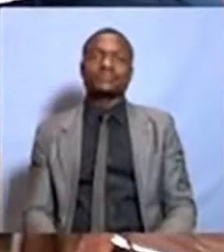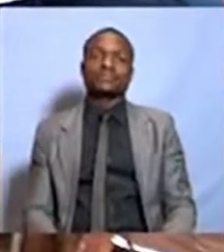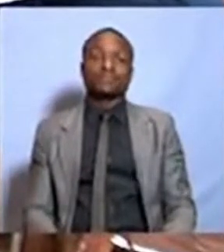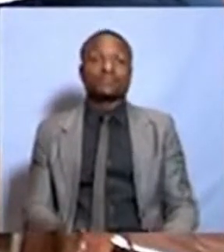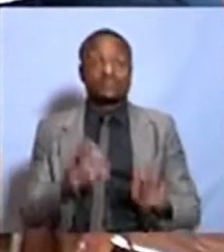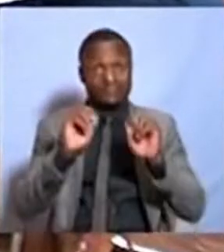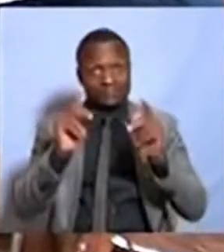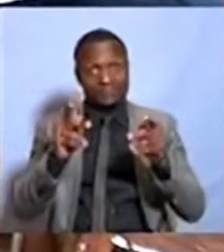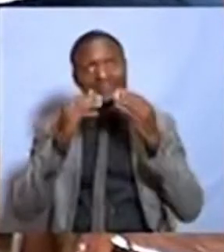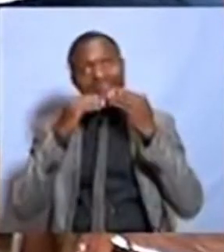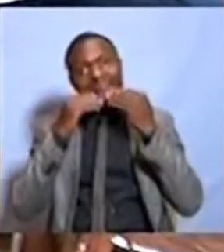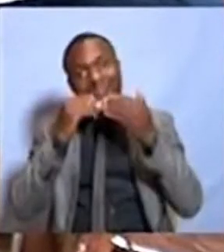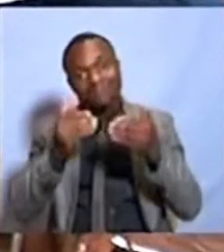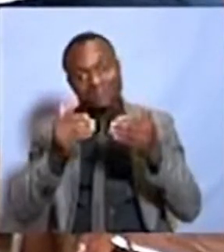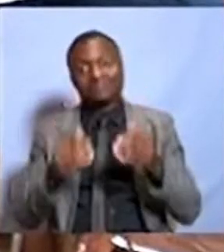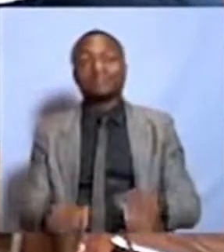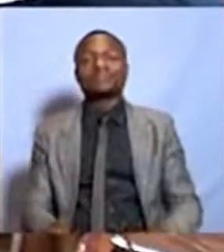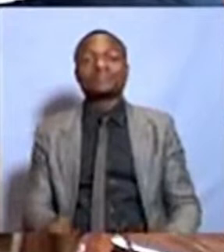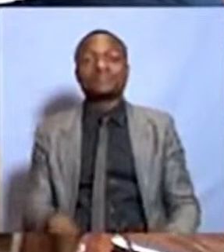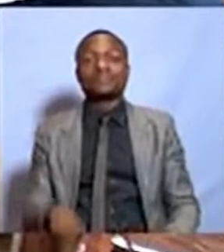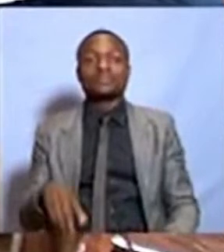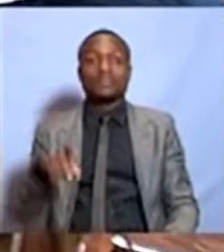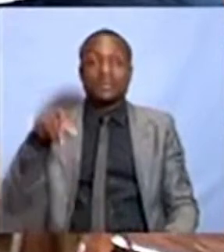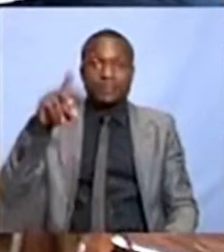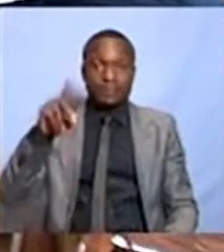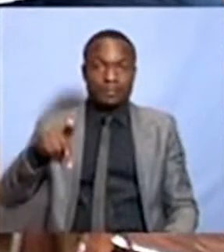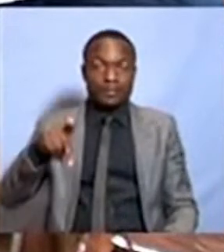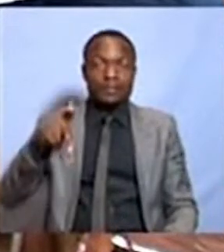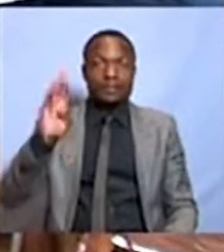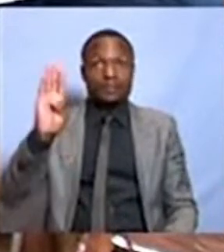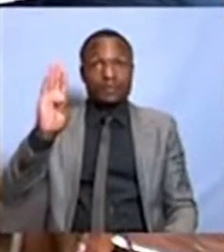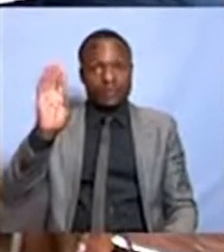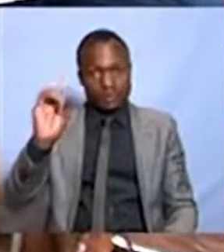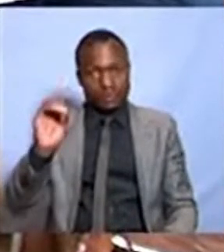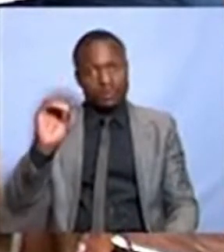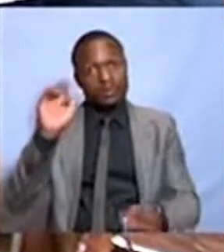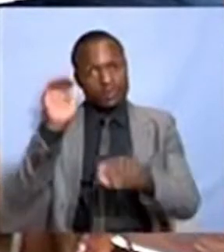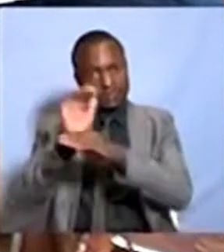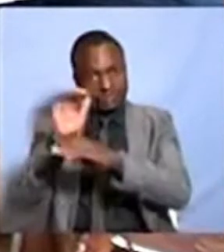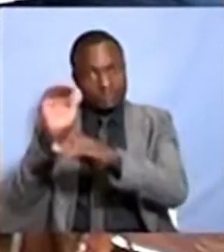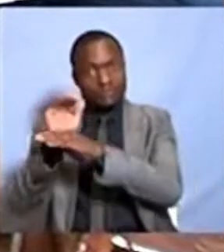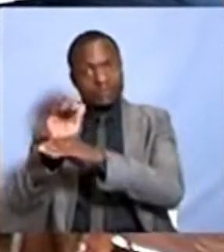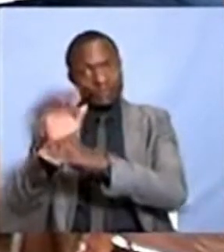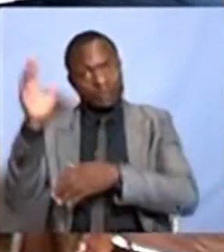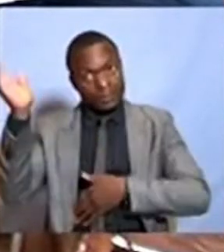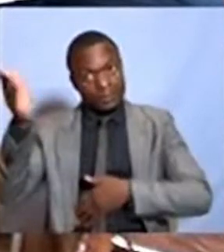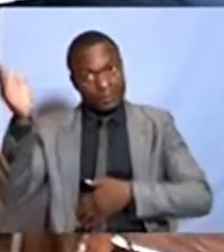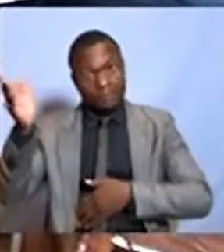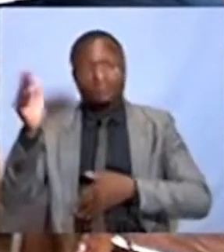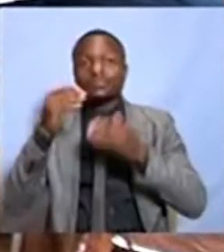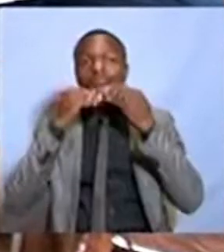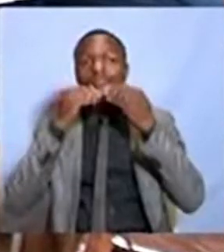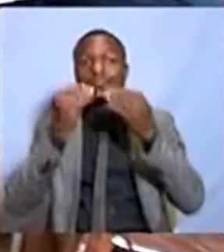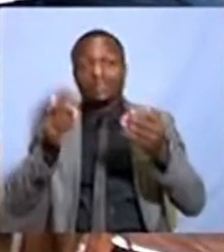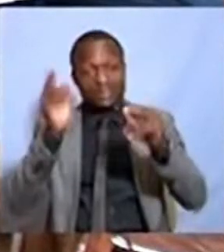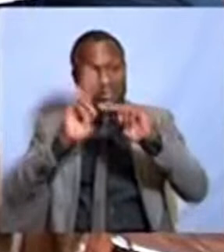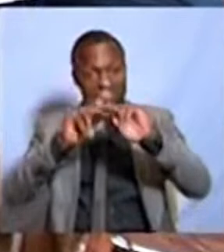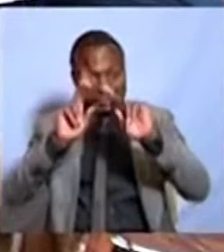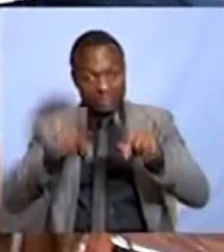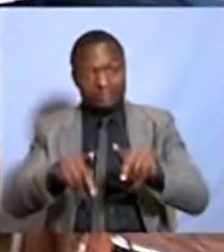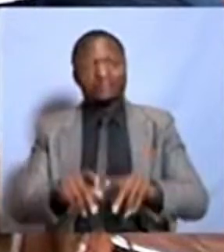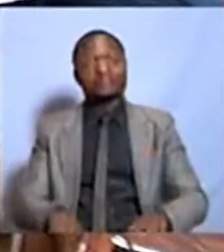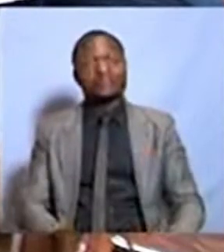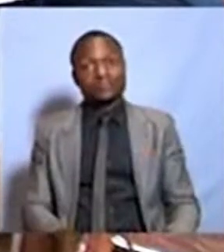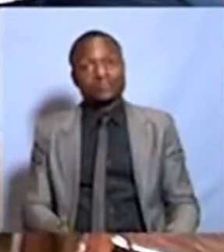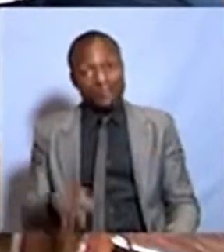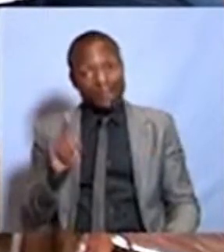okay, thank you so very much. Let PBO comment on the presentation which has Thank you, Chairperson. I just